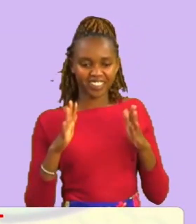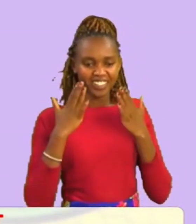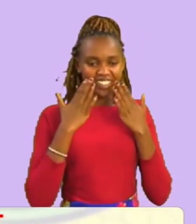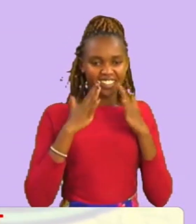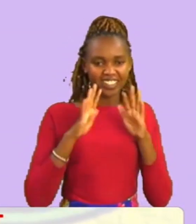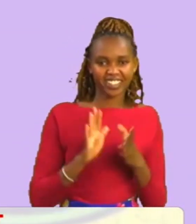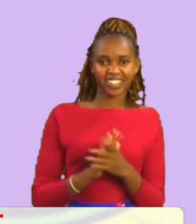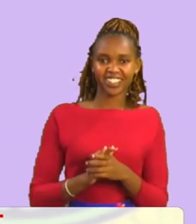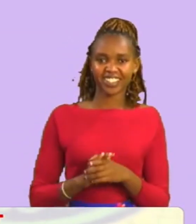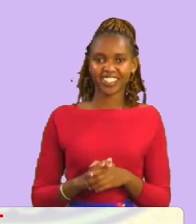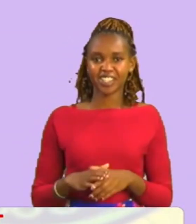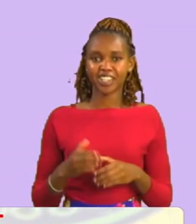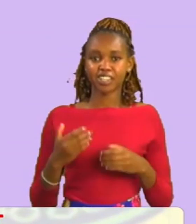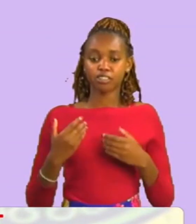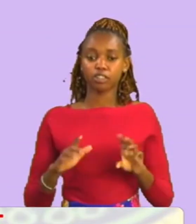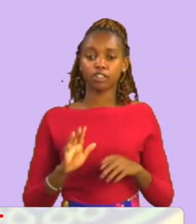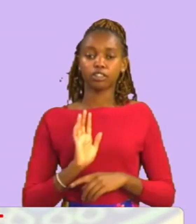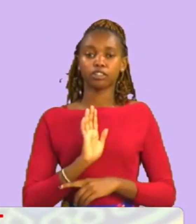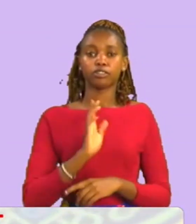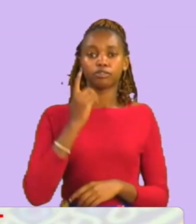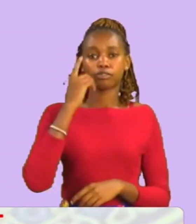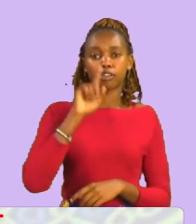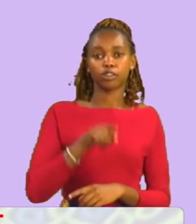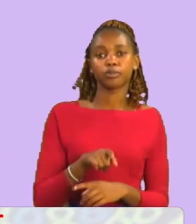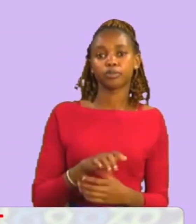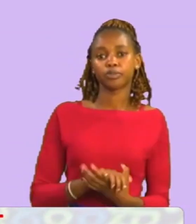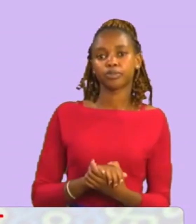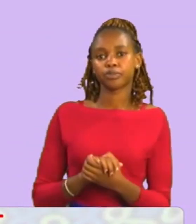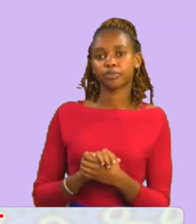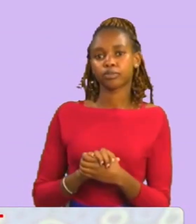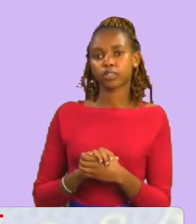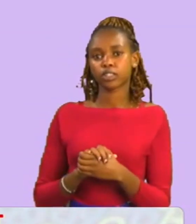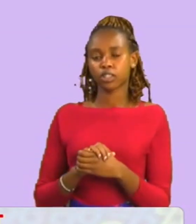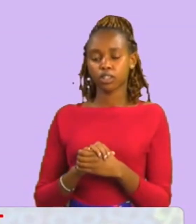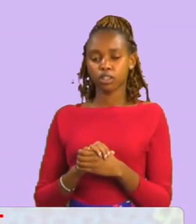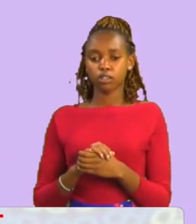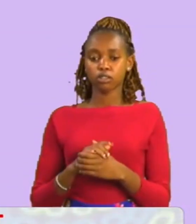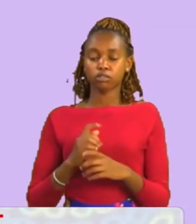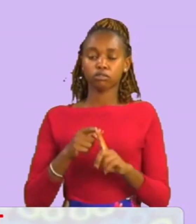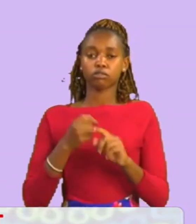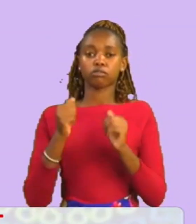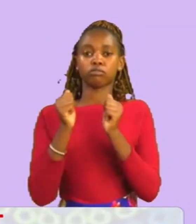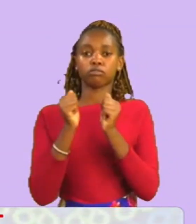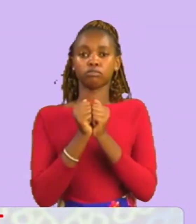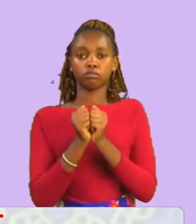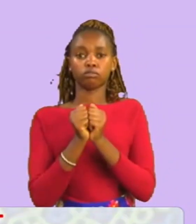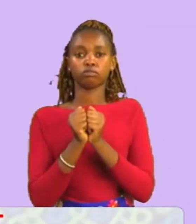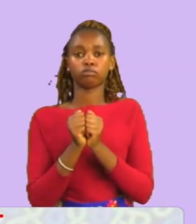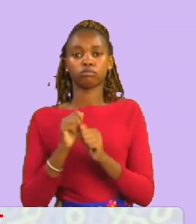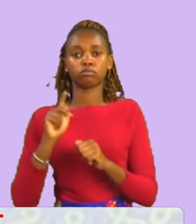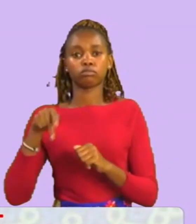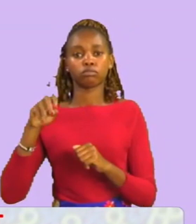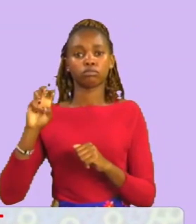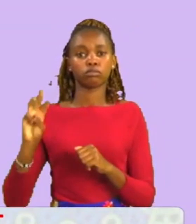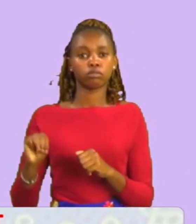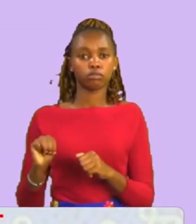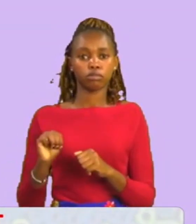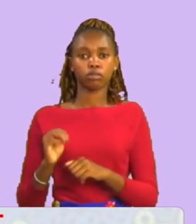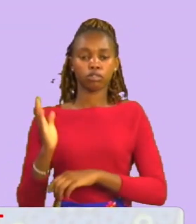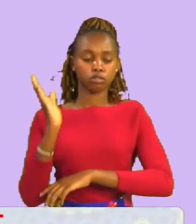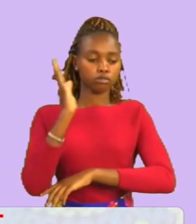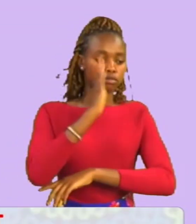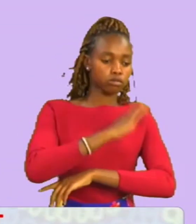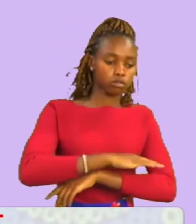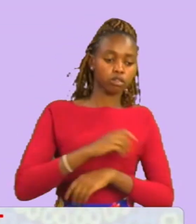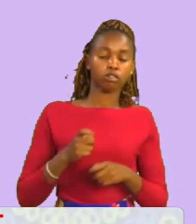there tunakuachia. They're always with us from 10 p.m. till 8. Unajua? So if you usukani, we control the things, we